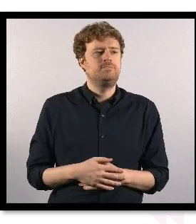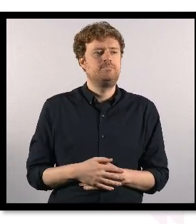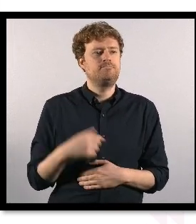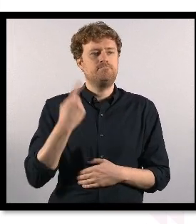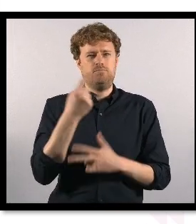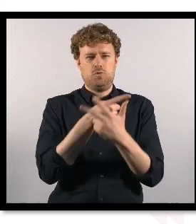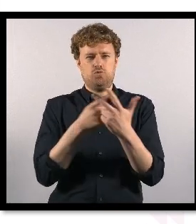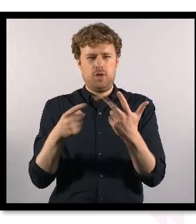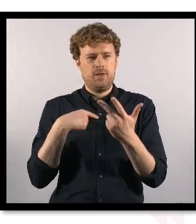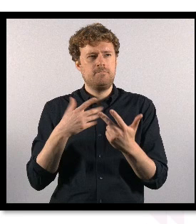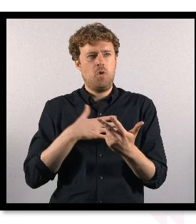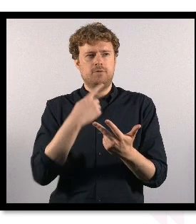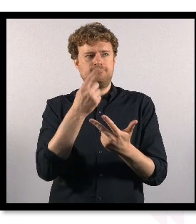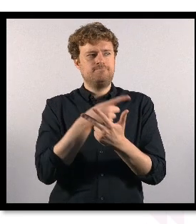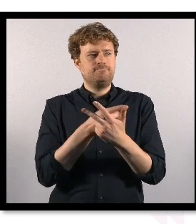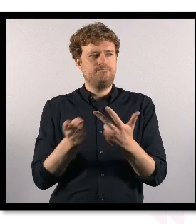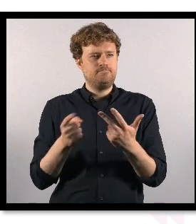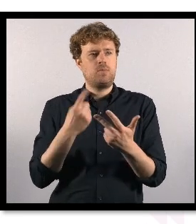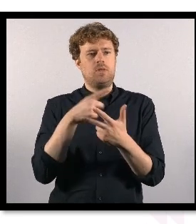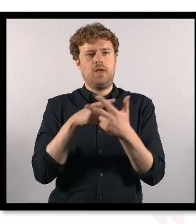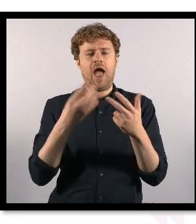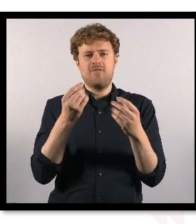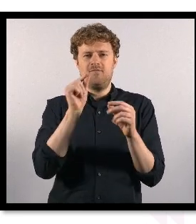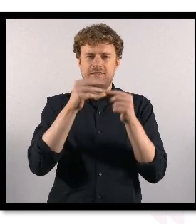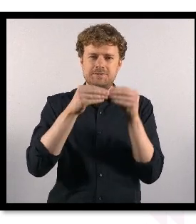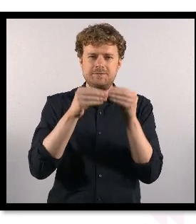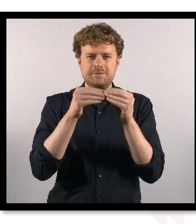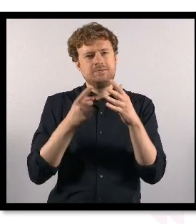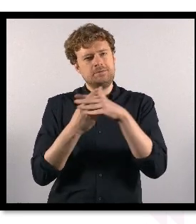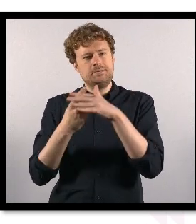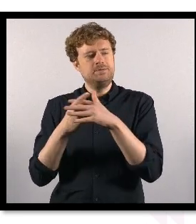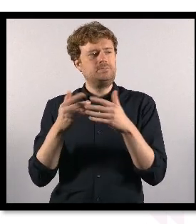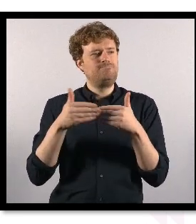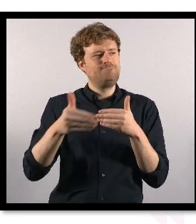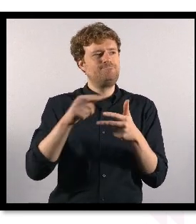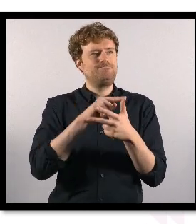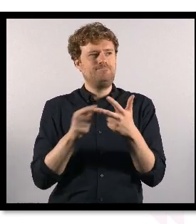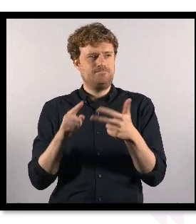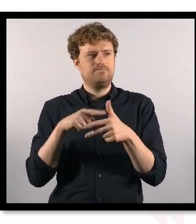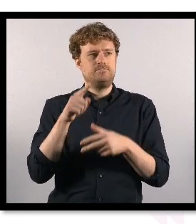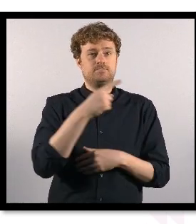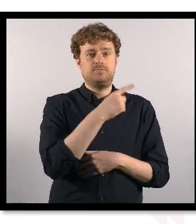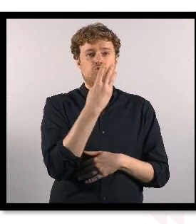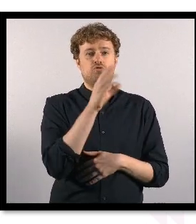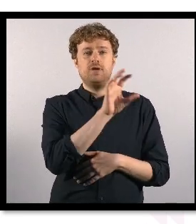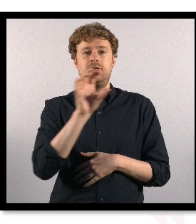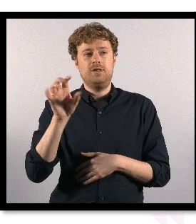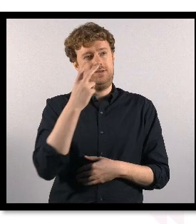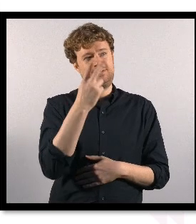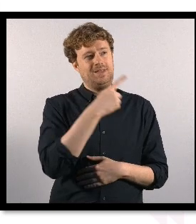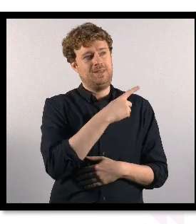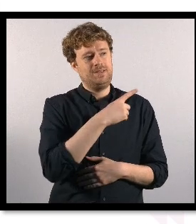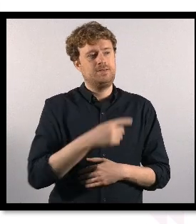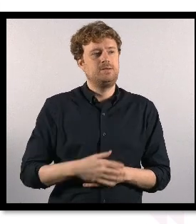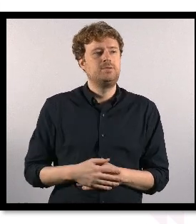cost management and sustainability. Now, we have an increased adoption of cloud-native architecture, but at the same time, we have an increased focus on the